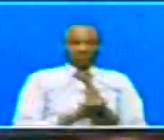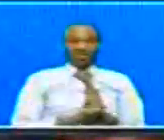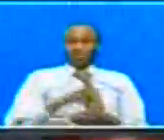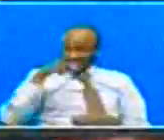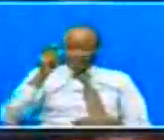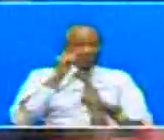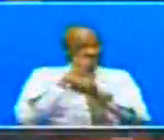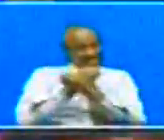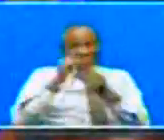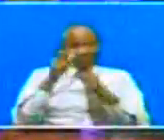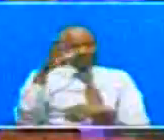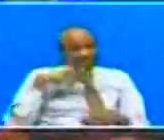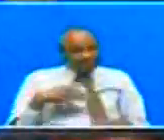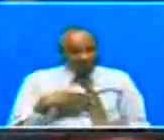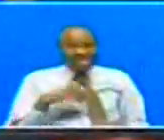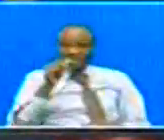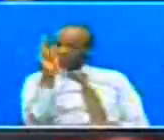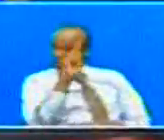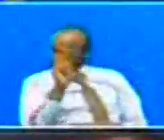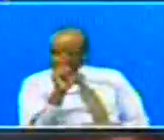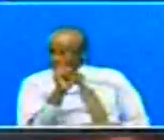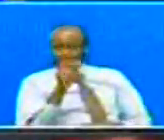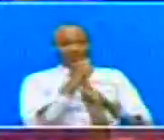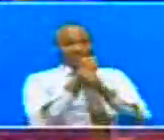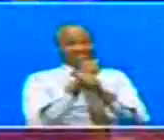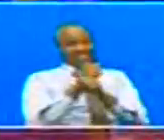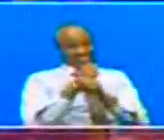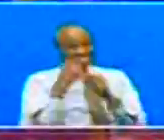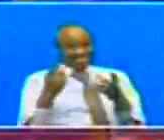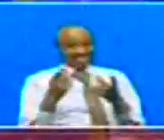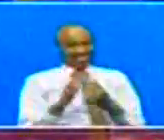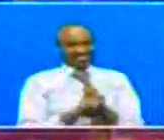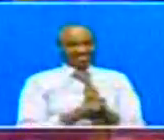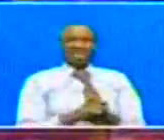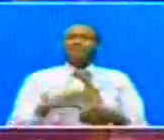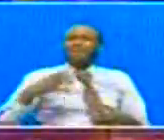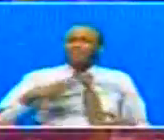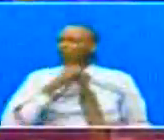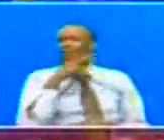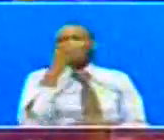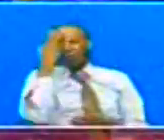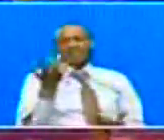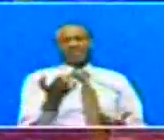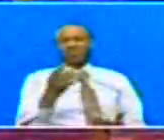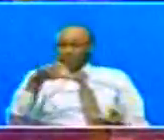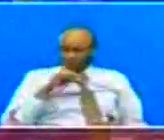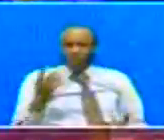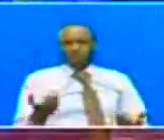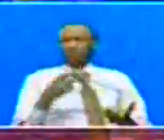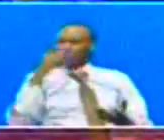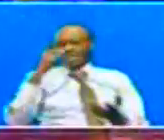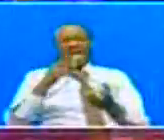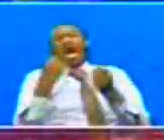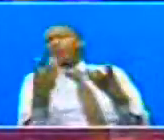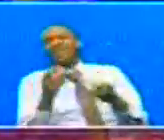these people. No. If Uhuru is not safe, are you safe? No. If YouTube... Why would anyone complain about being told to account for money you receive? I